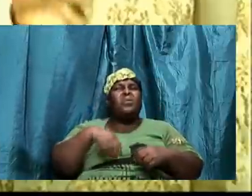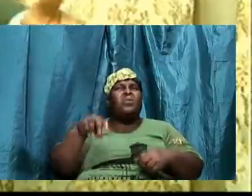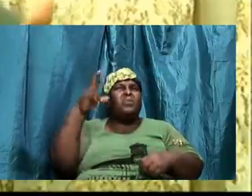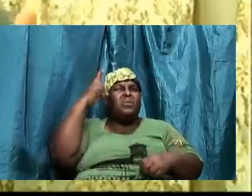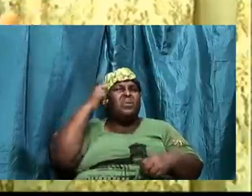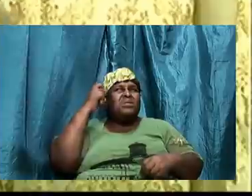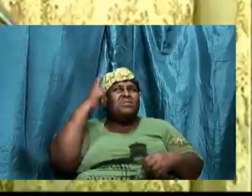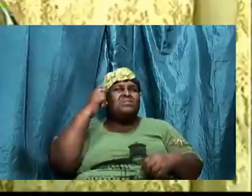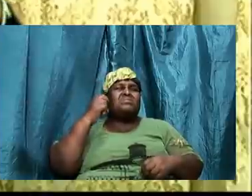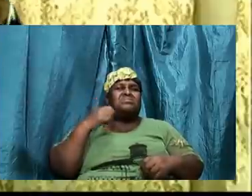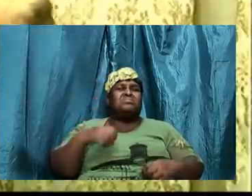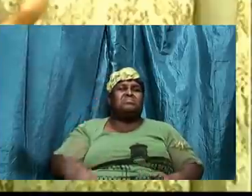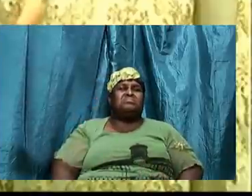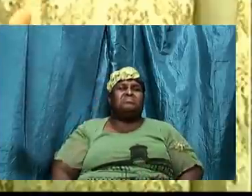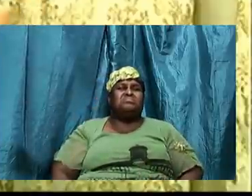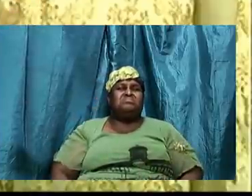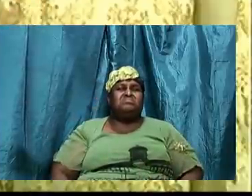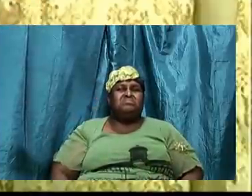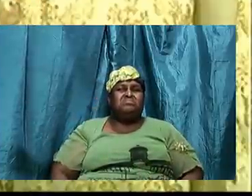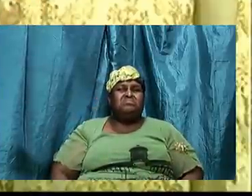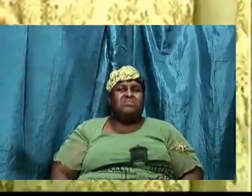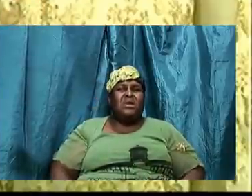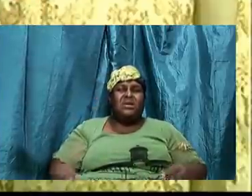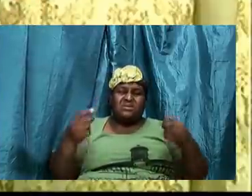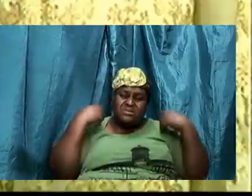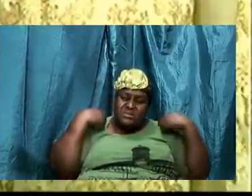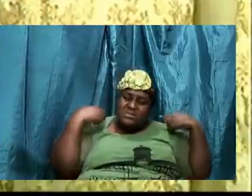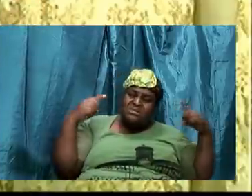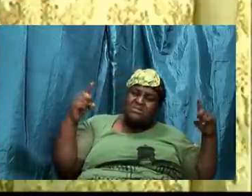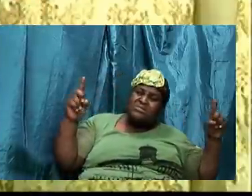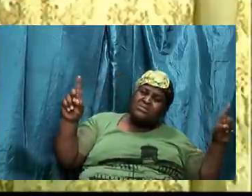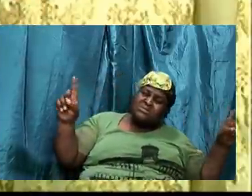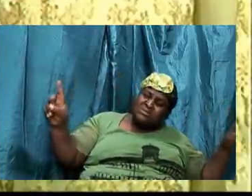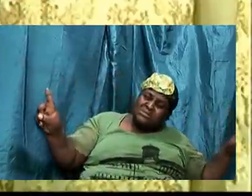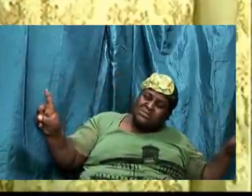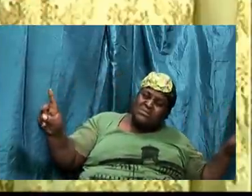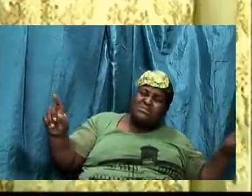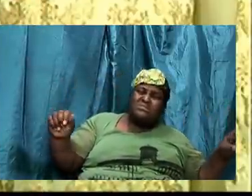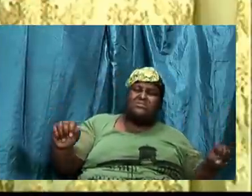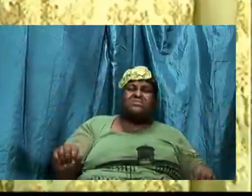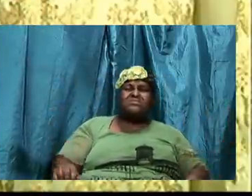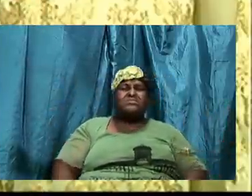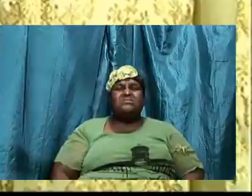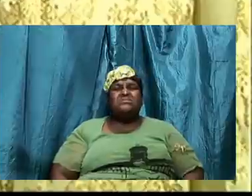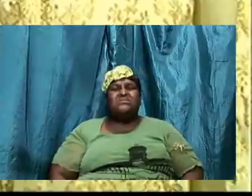these principalities and these powers and these thrones and this dominion that fell,